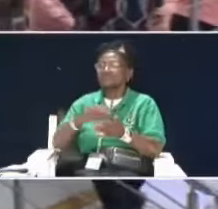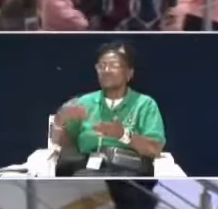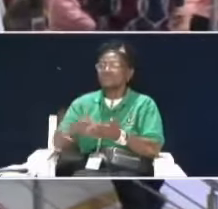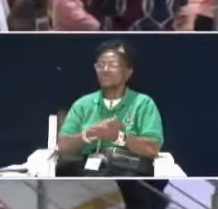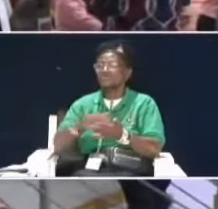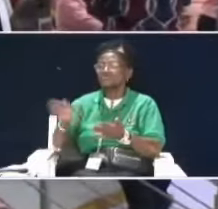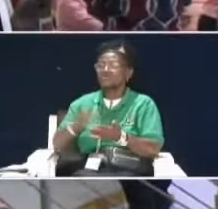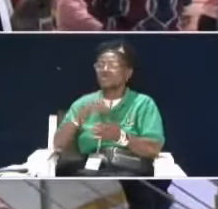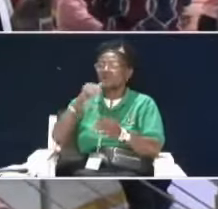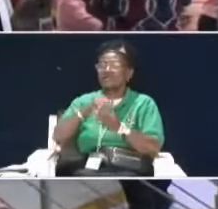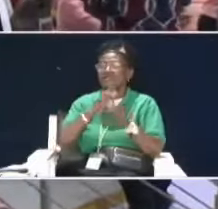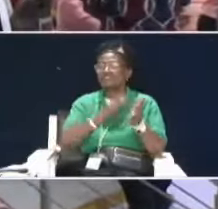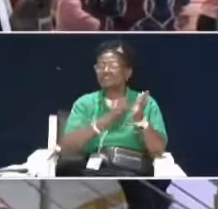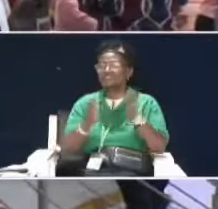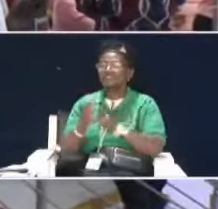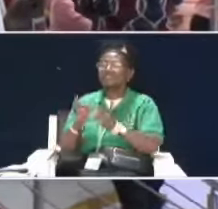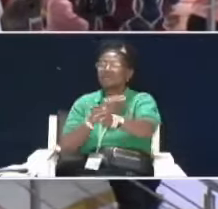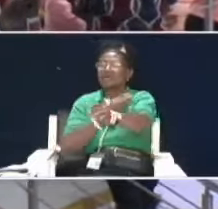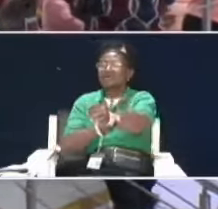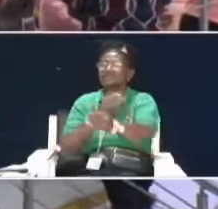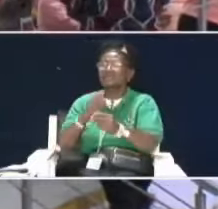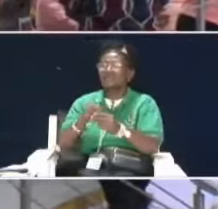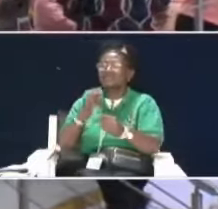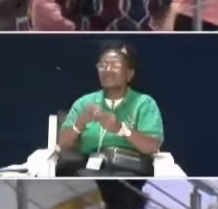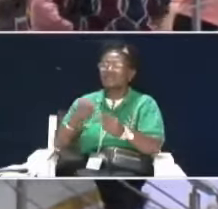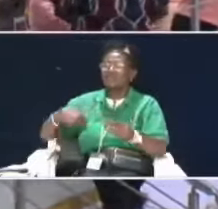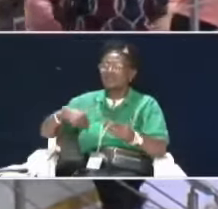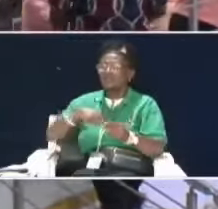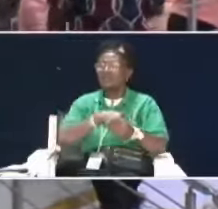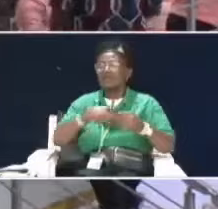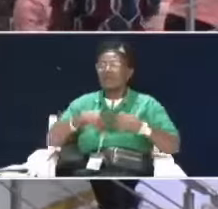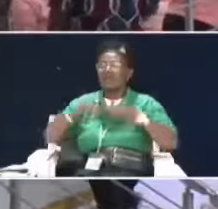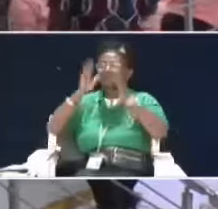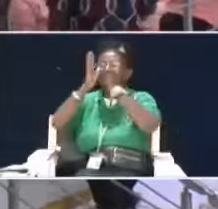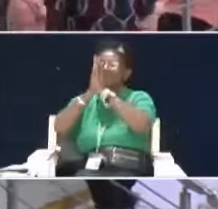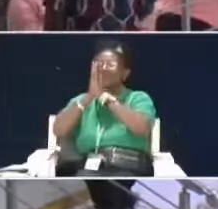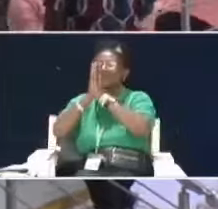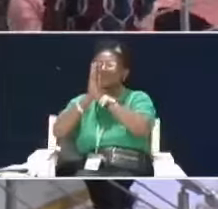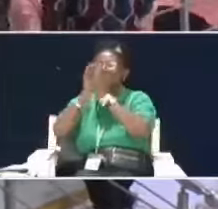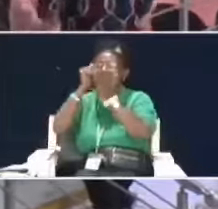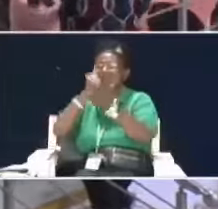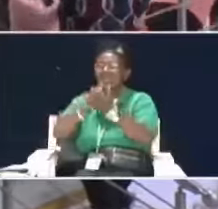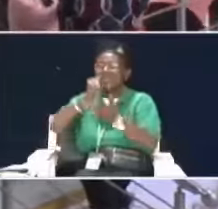In Jesus' mighty name, we have prayed.